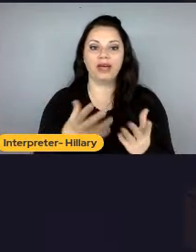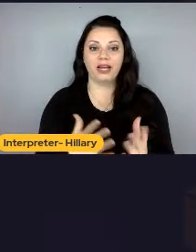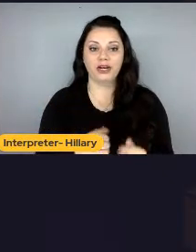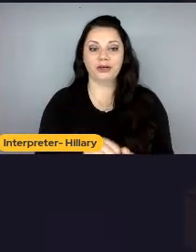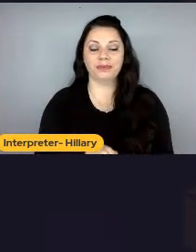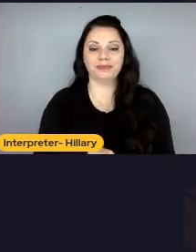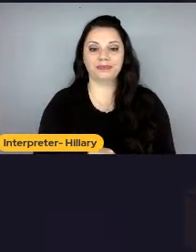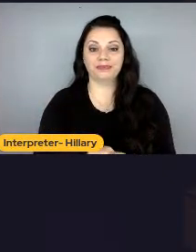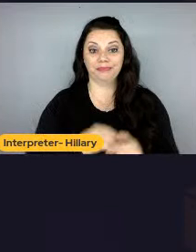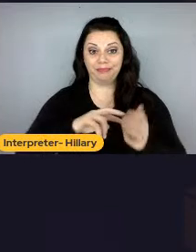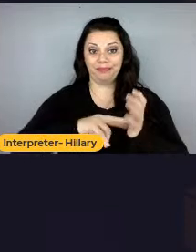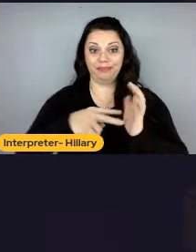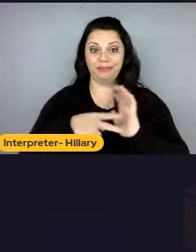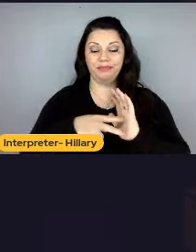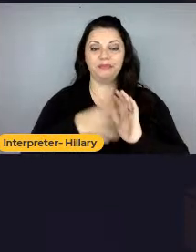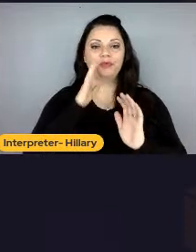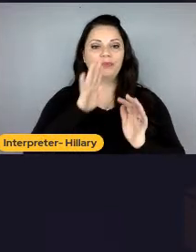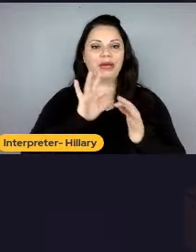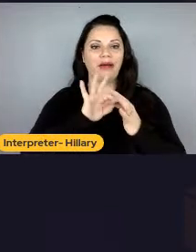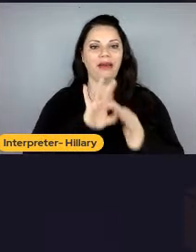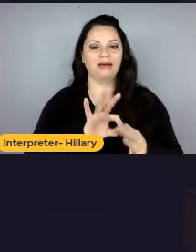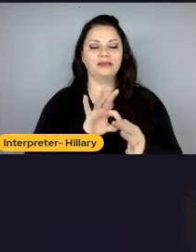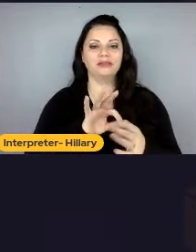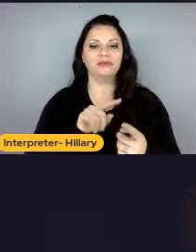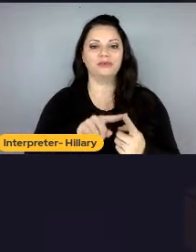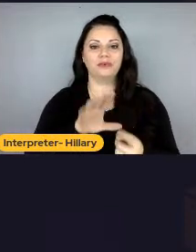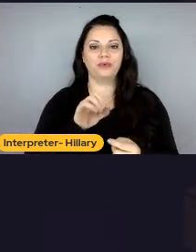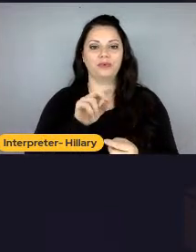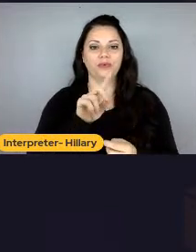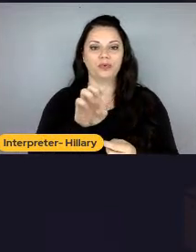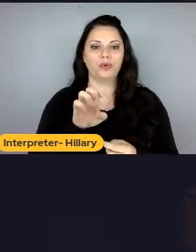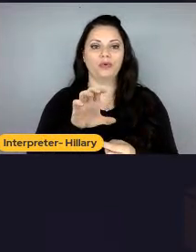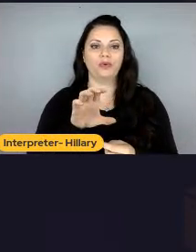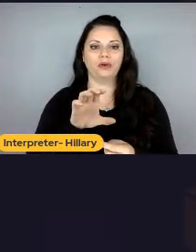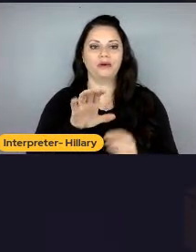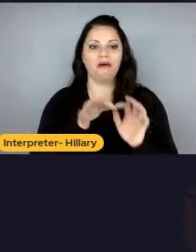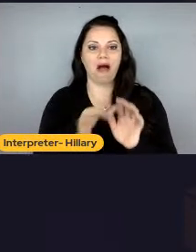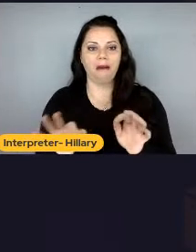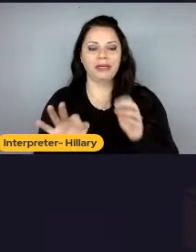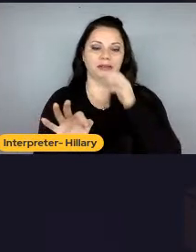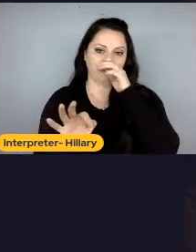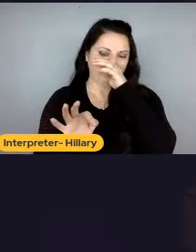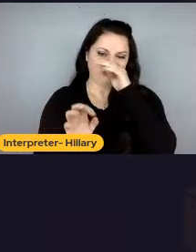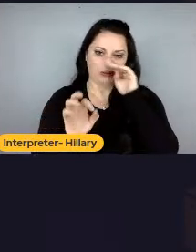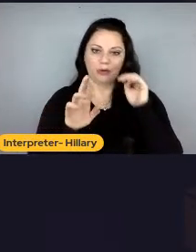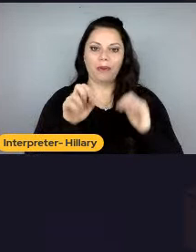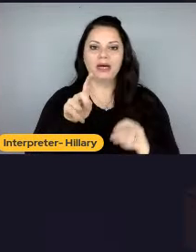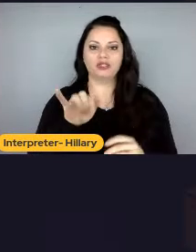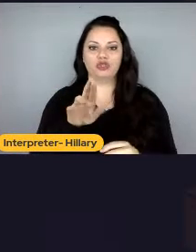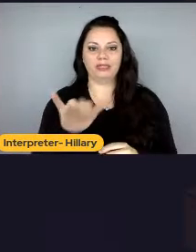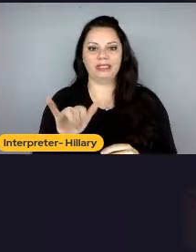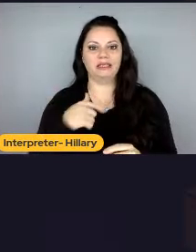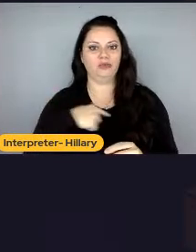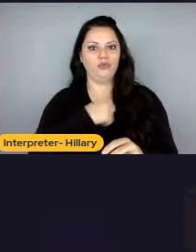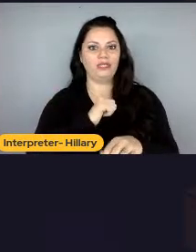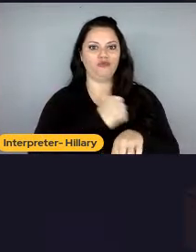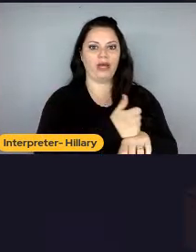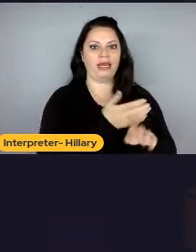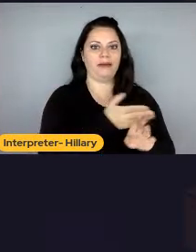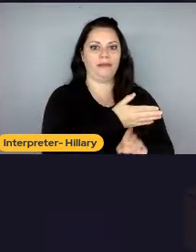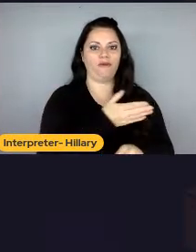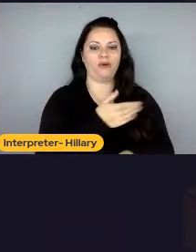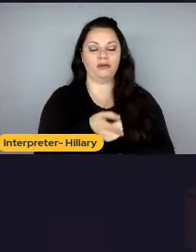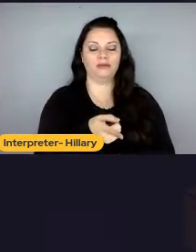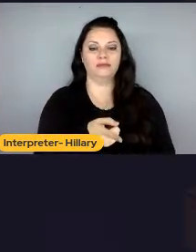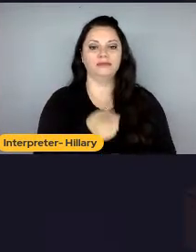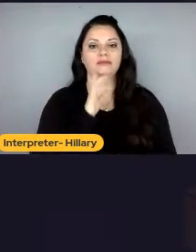which means that it will be connecting to the code commit repository that we have created before. So let's set